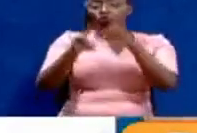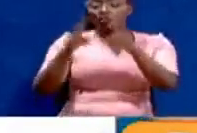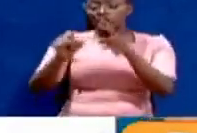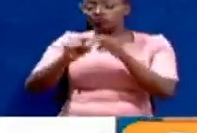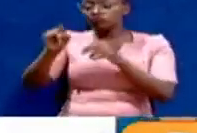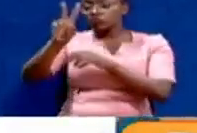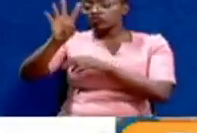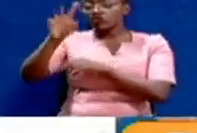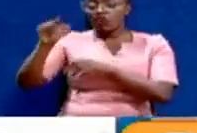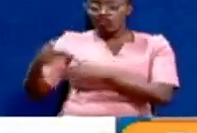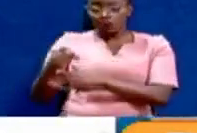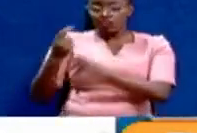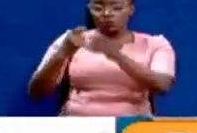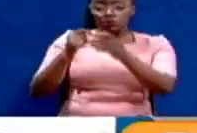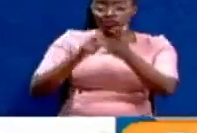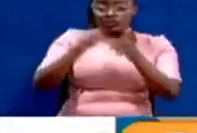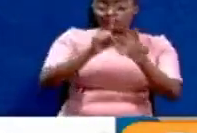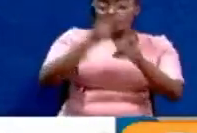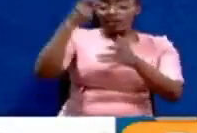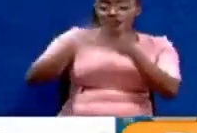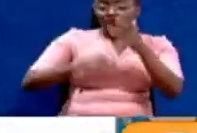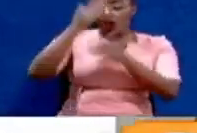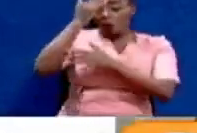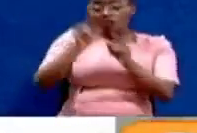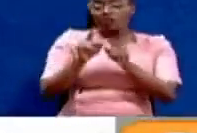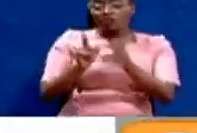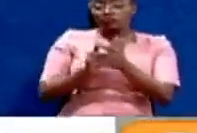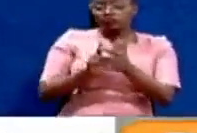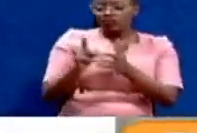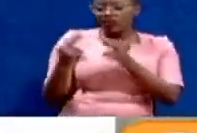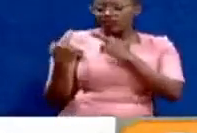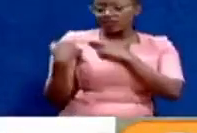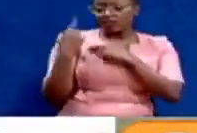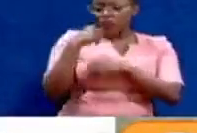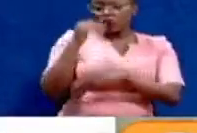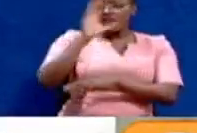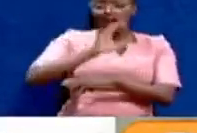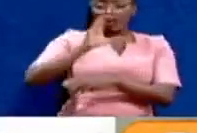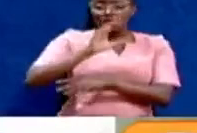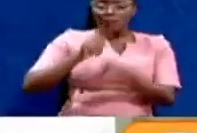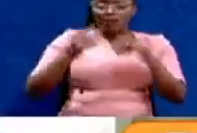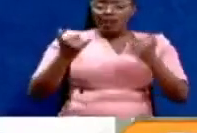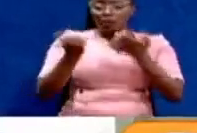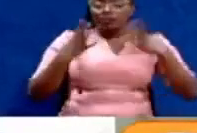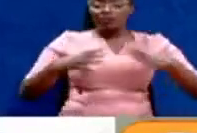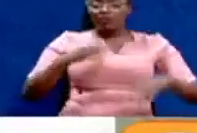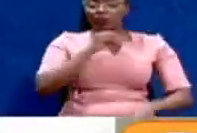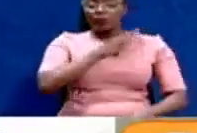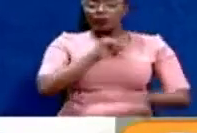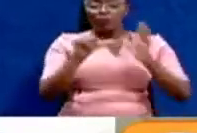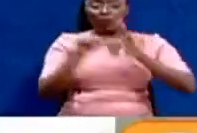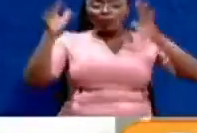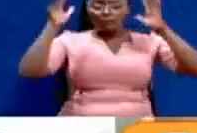22 and 24,000 shillings, with the extra cost being pushed to the consumer. However, the traders here are complaining of a much bigger